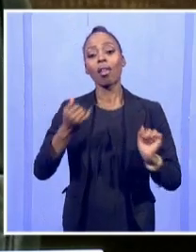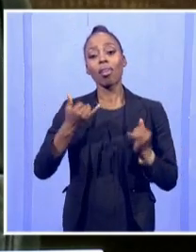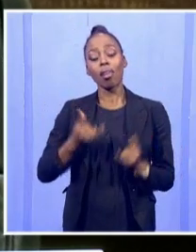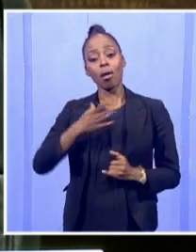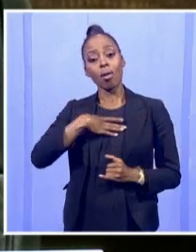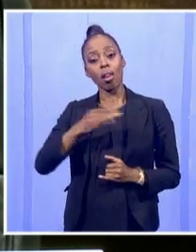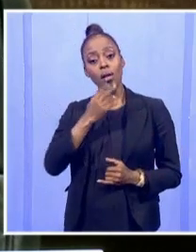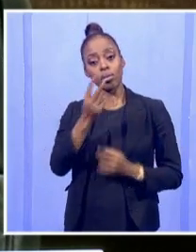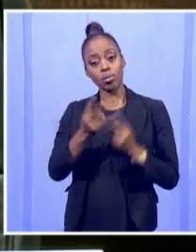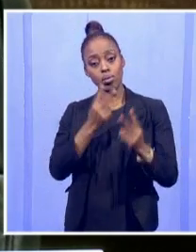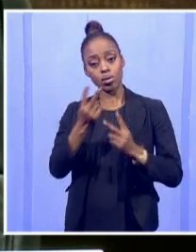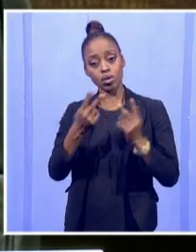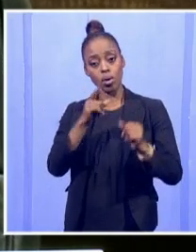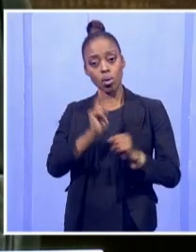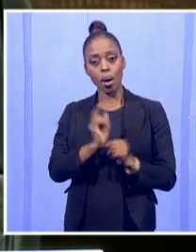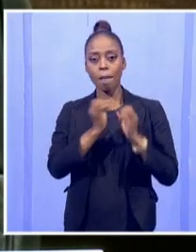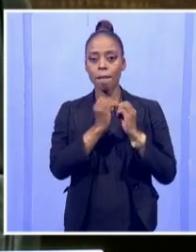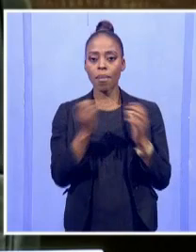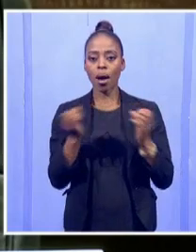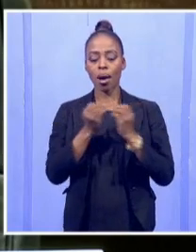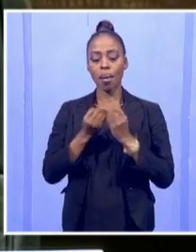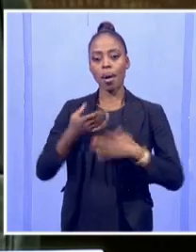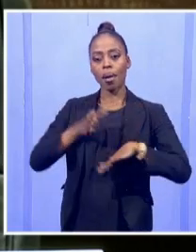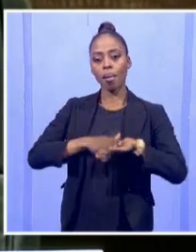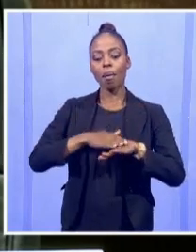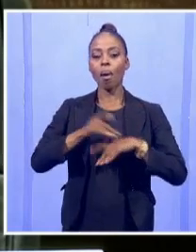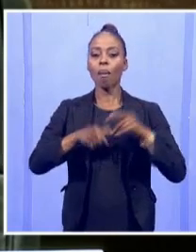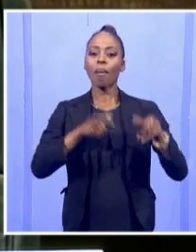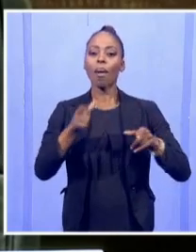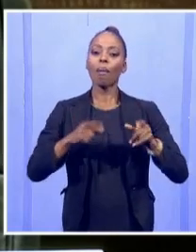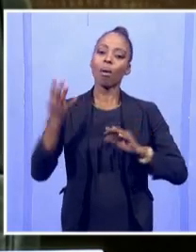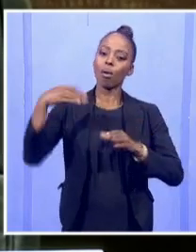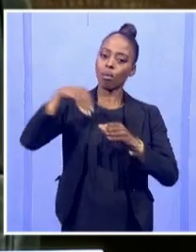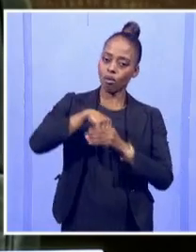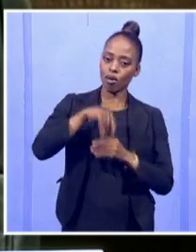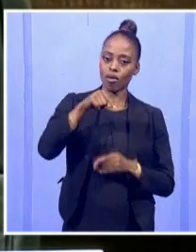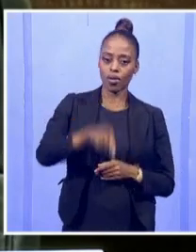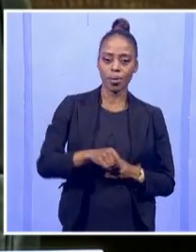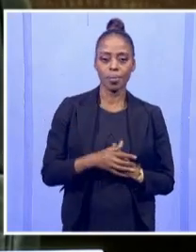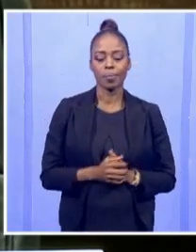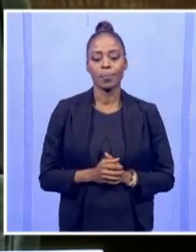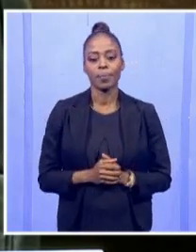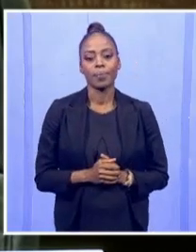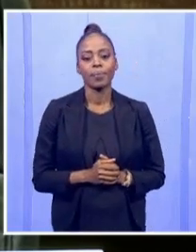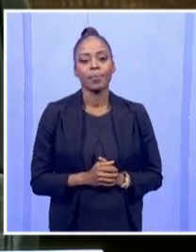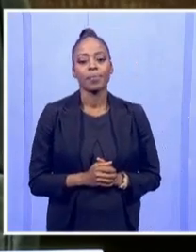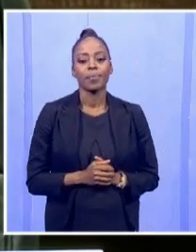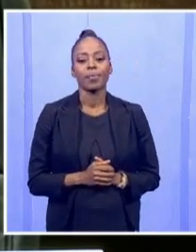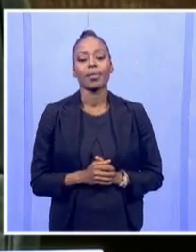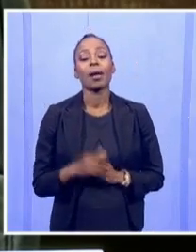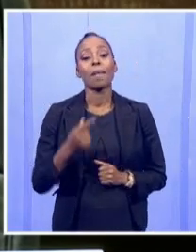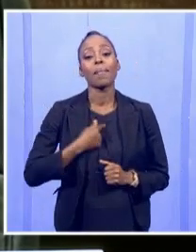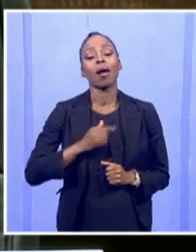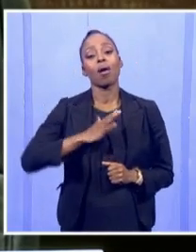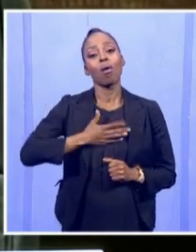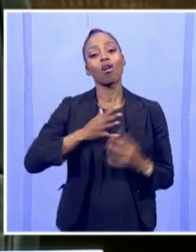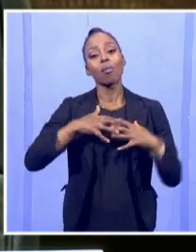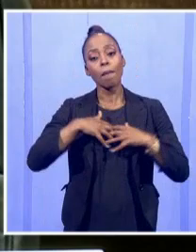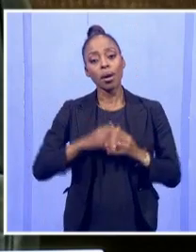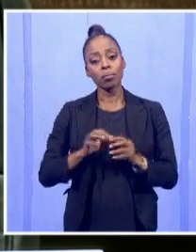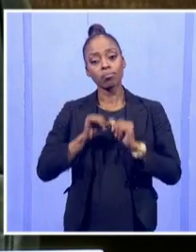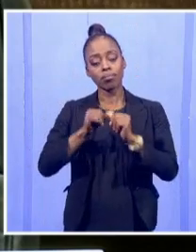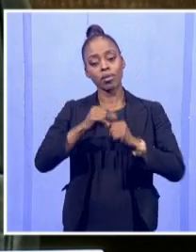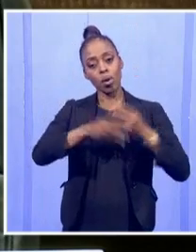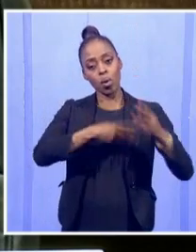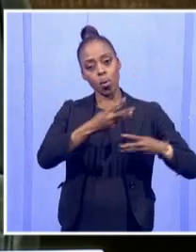see many more Saudi investors joining them. Our focus is on creating sustainable jobs, particularly